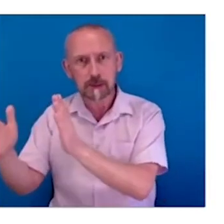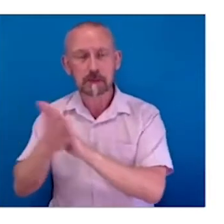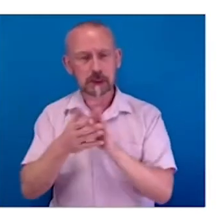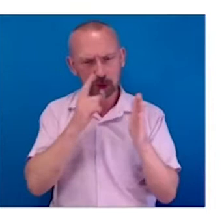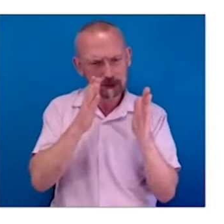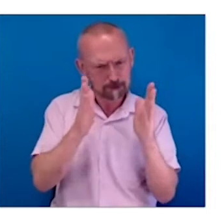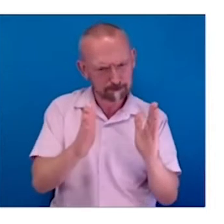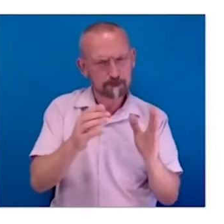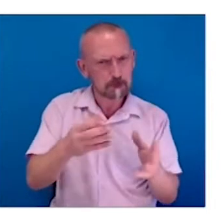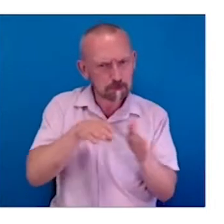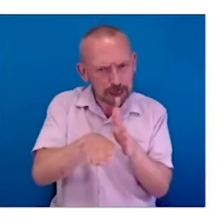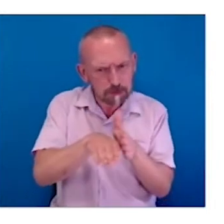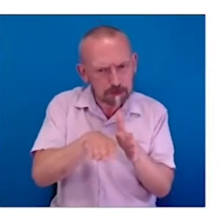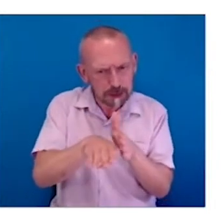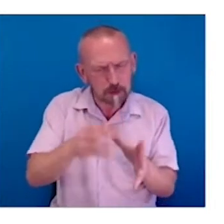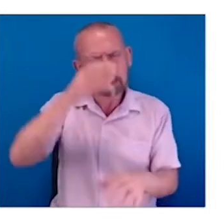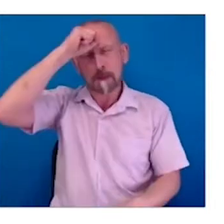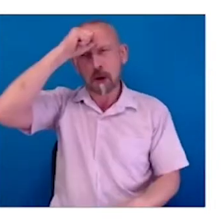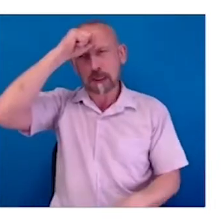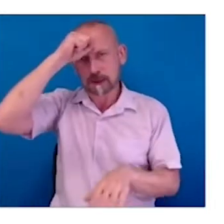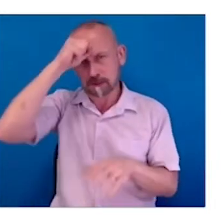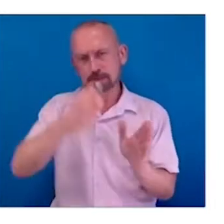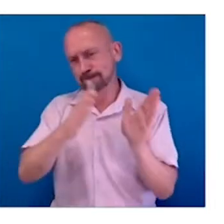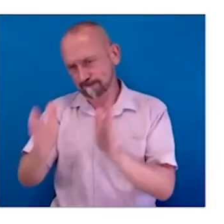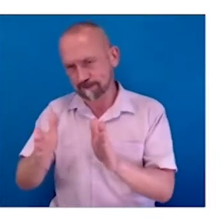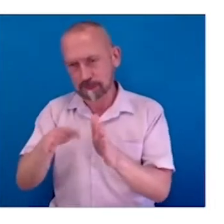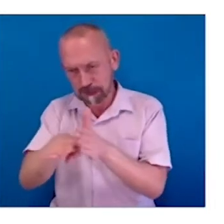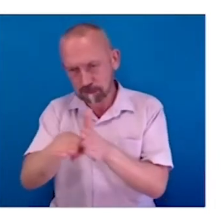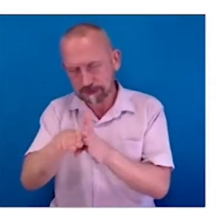The first talking scores were produced on cassette tape and